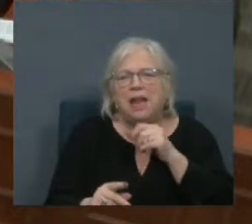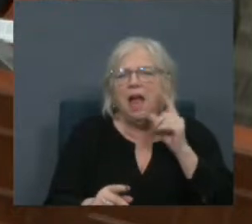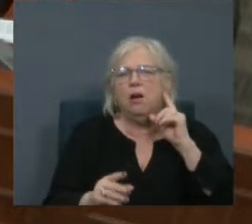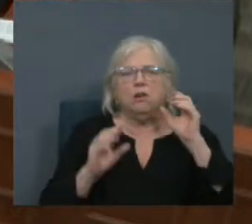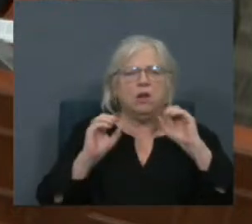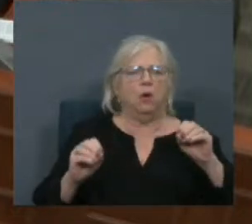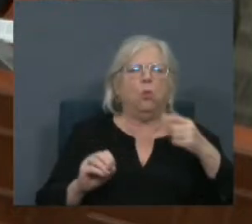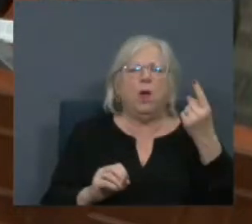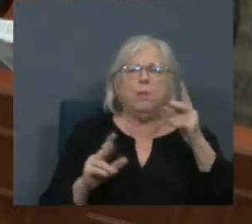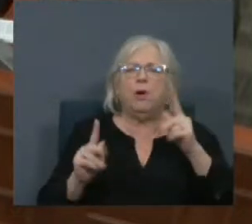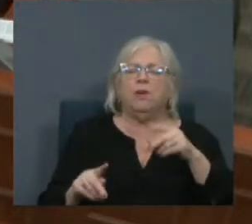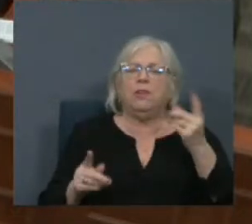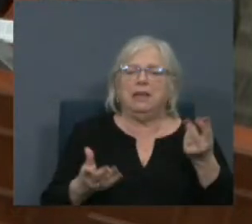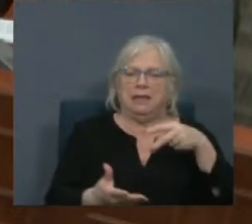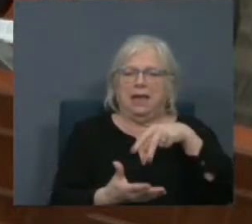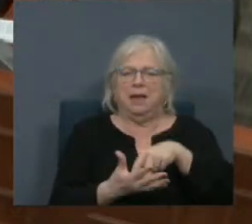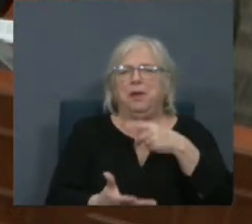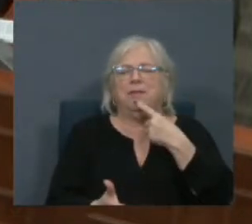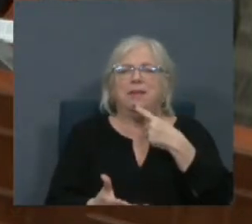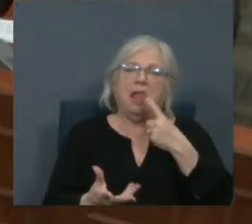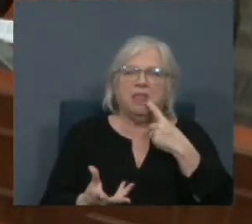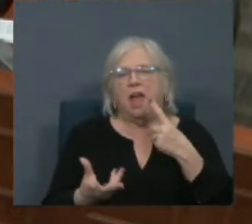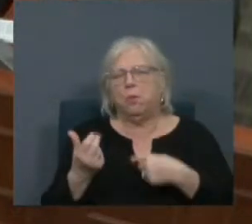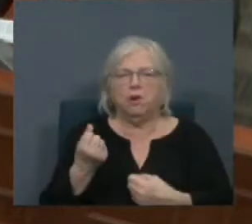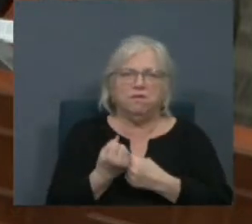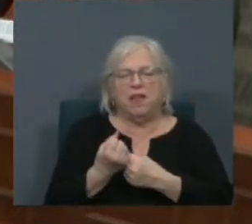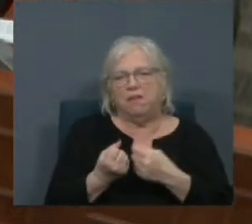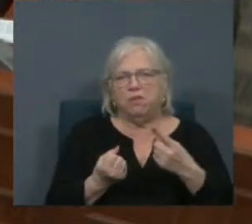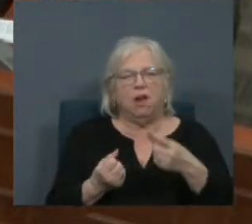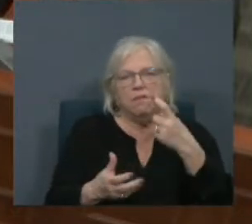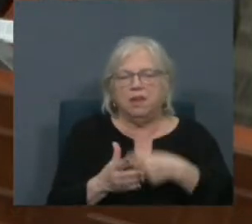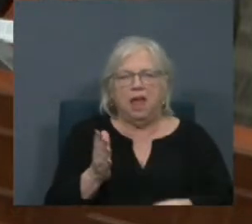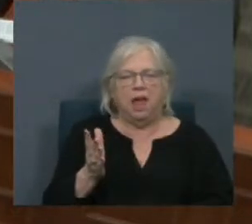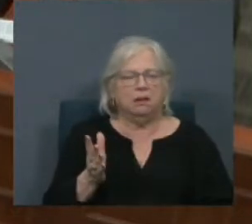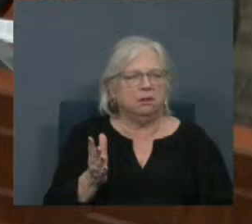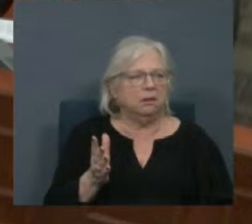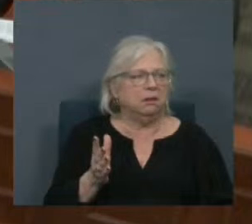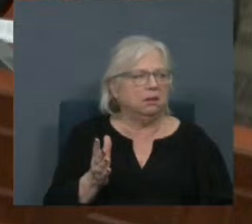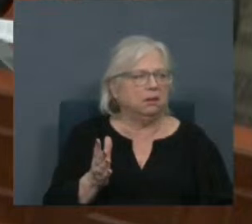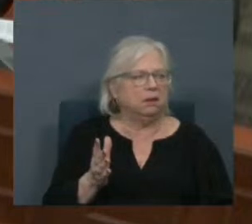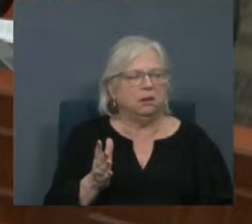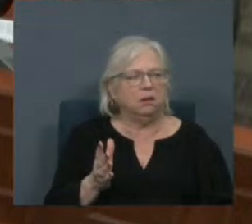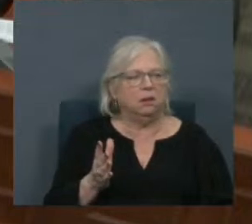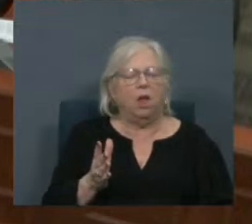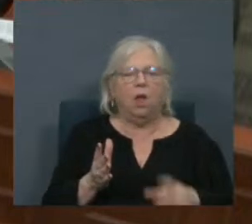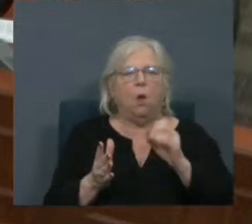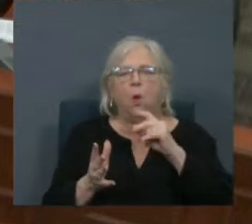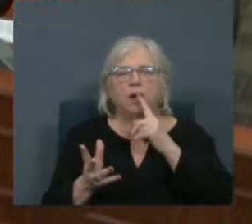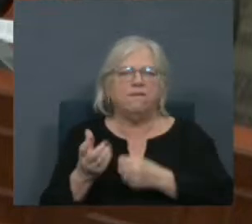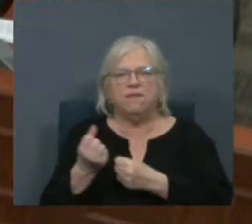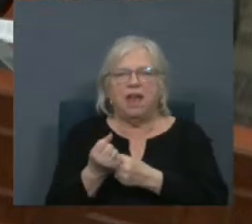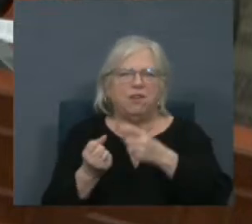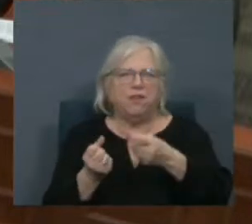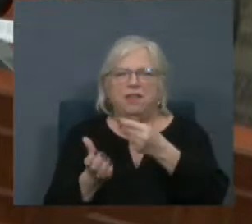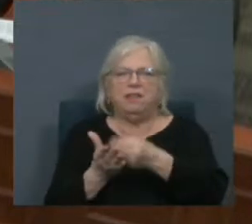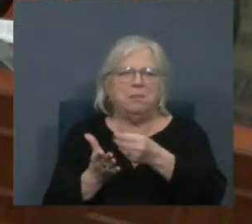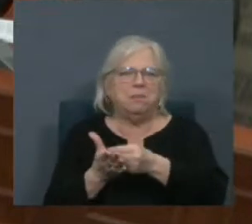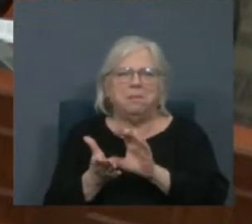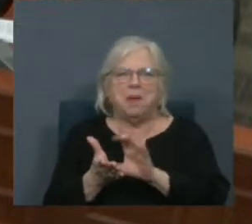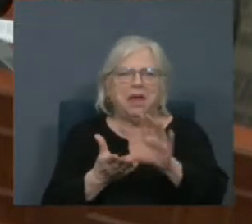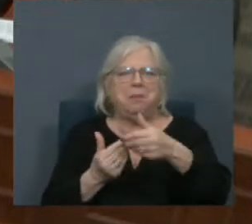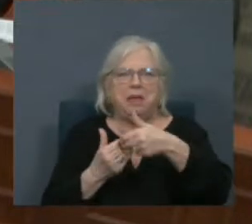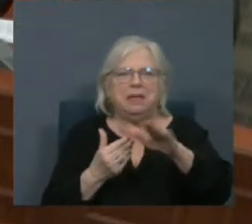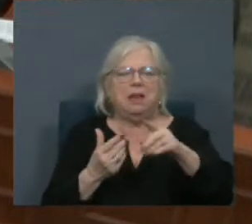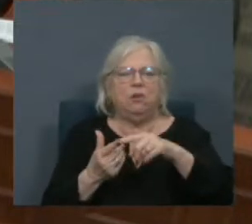person get up here and say that they were in favor of the tax. Or in favor of this money being sent to